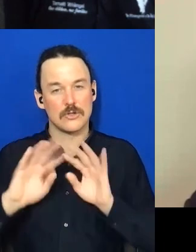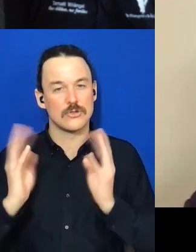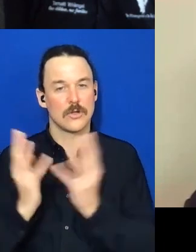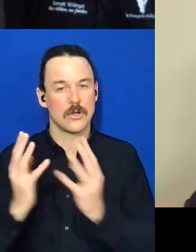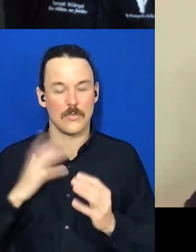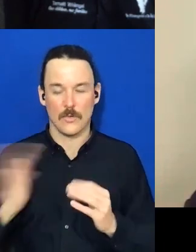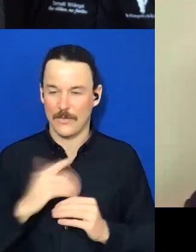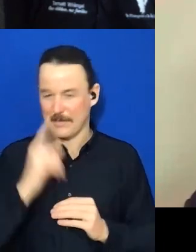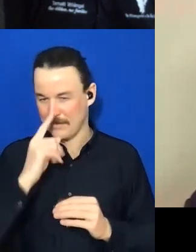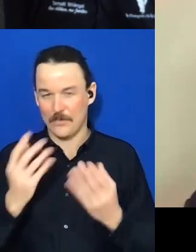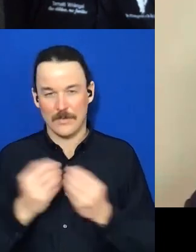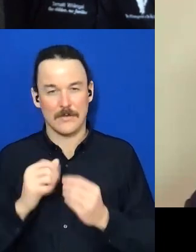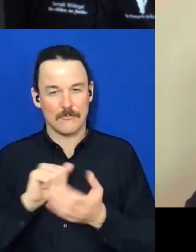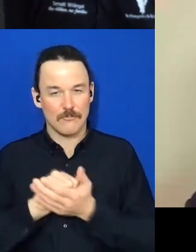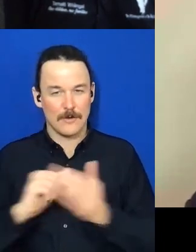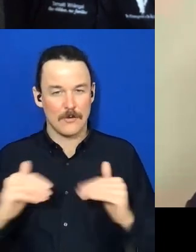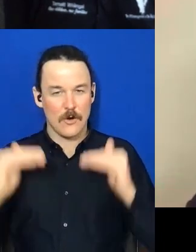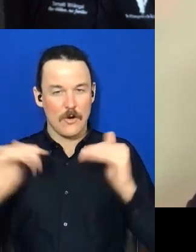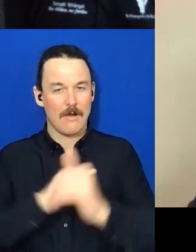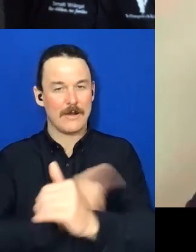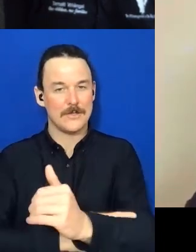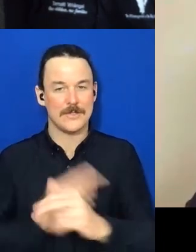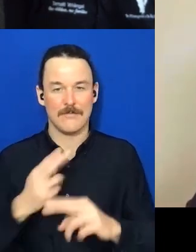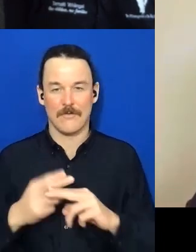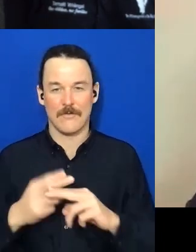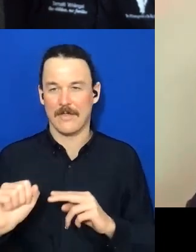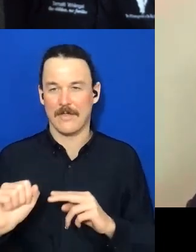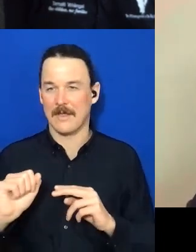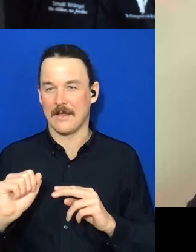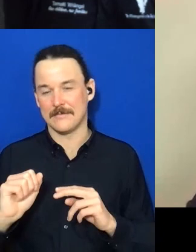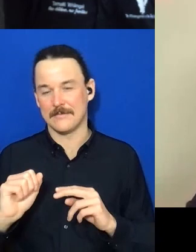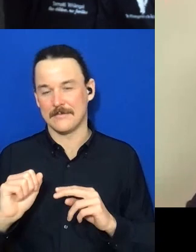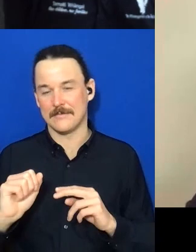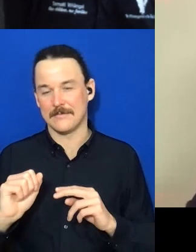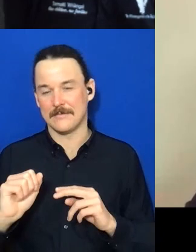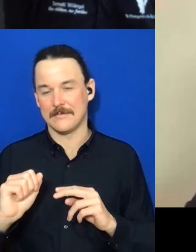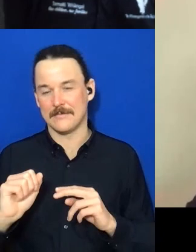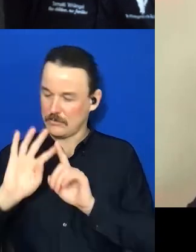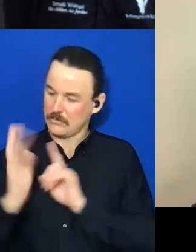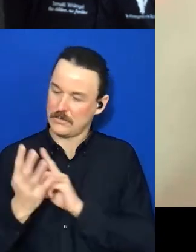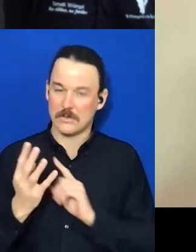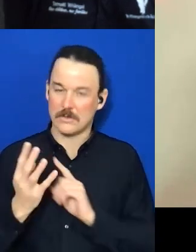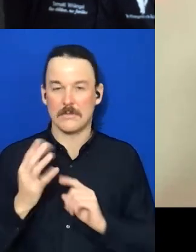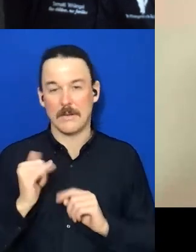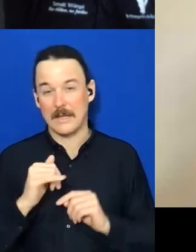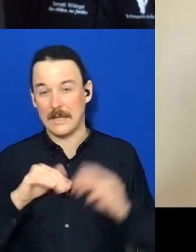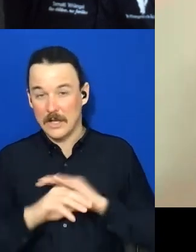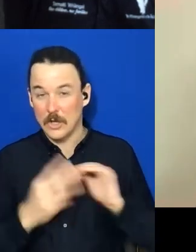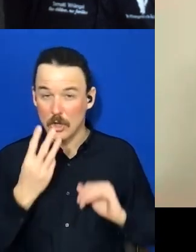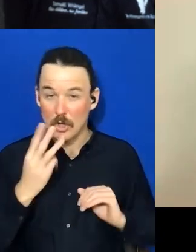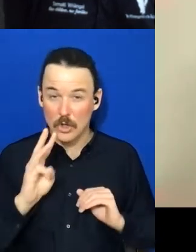and can kind of help within a home. And that's, I think, our point of difference. I'm going to